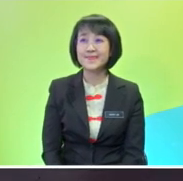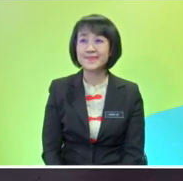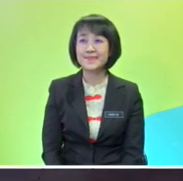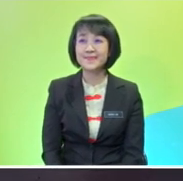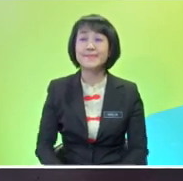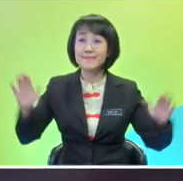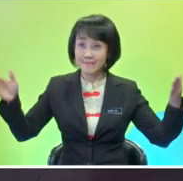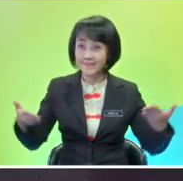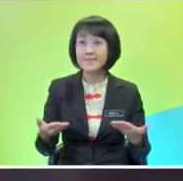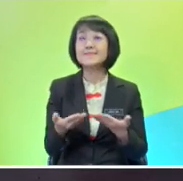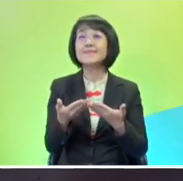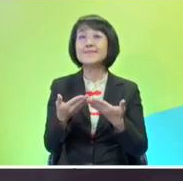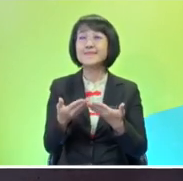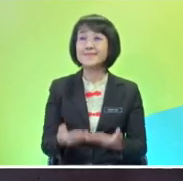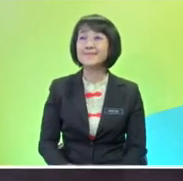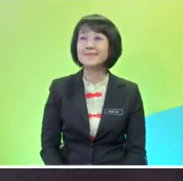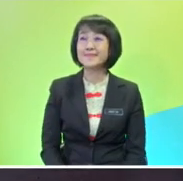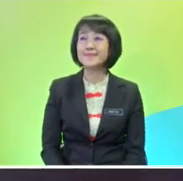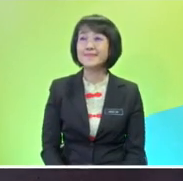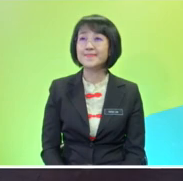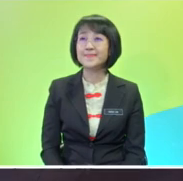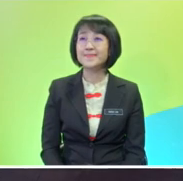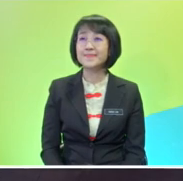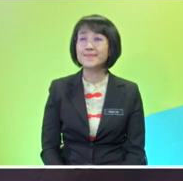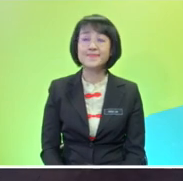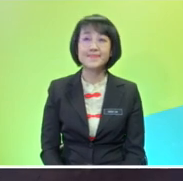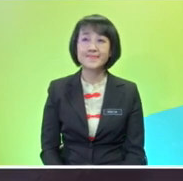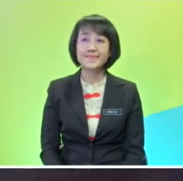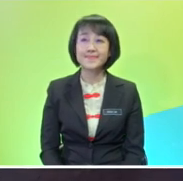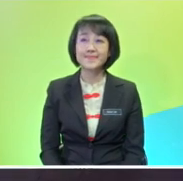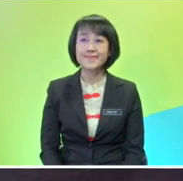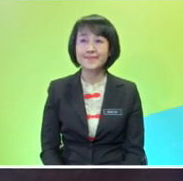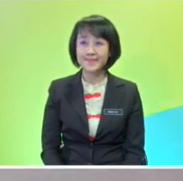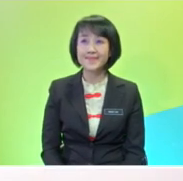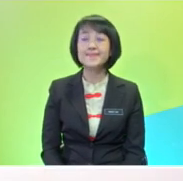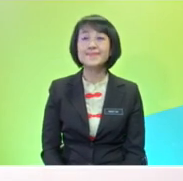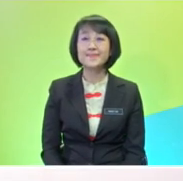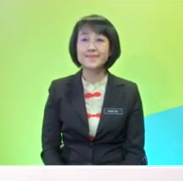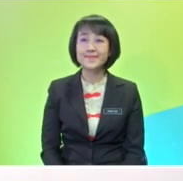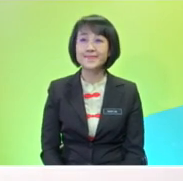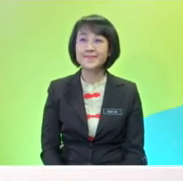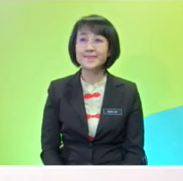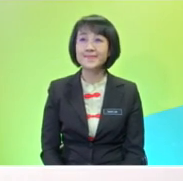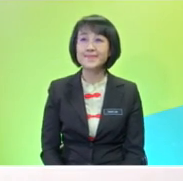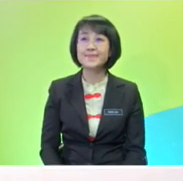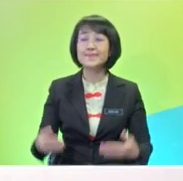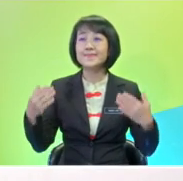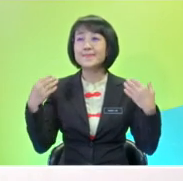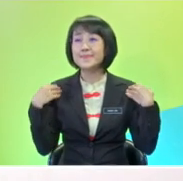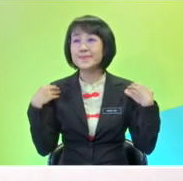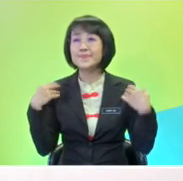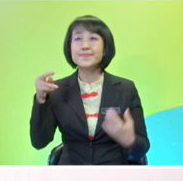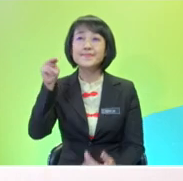please introduce our classmates for today? Sure. So on the screen, on the top left, we've got Kasih Nasiwa